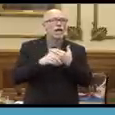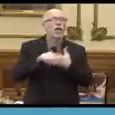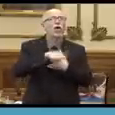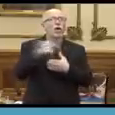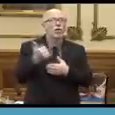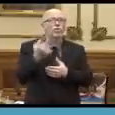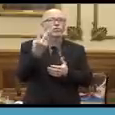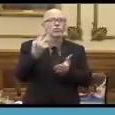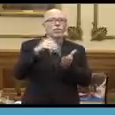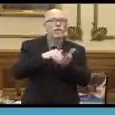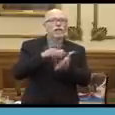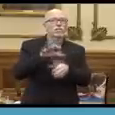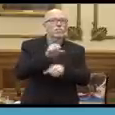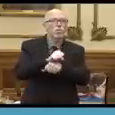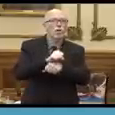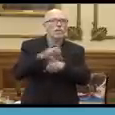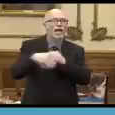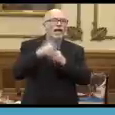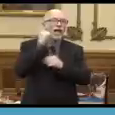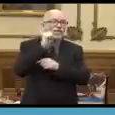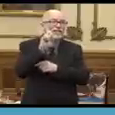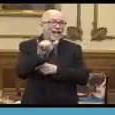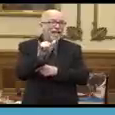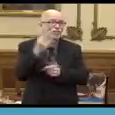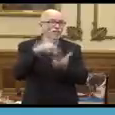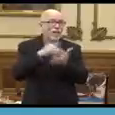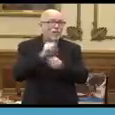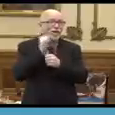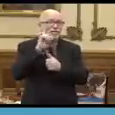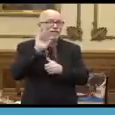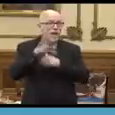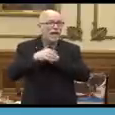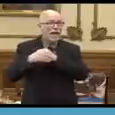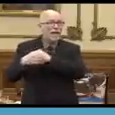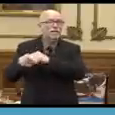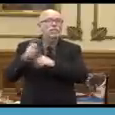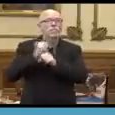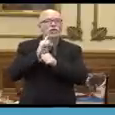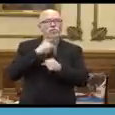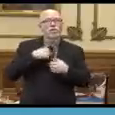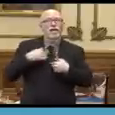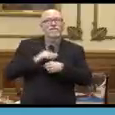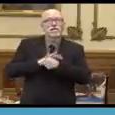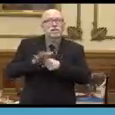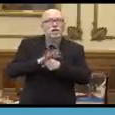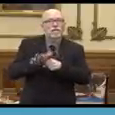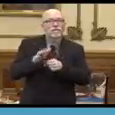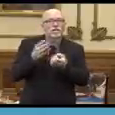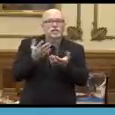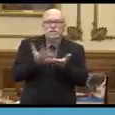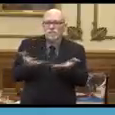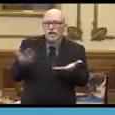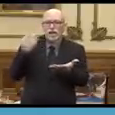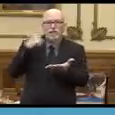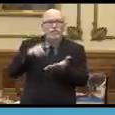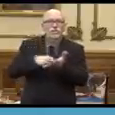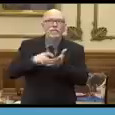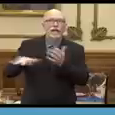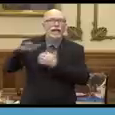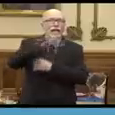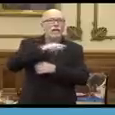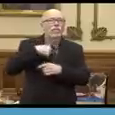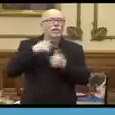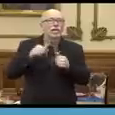another 2,000 appointments a day to try to help make sure that we have enough supply for the demand that is out there to